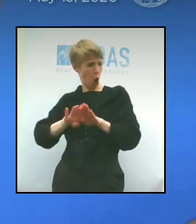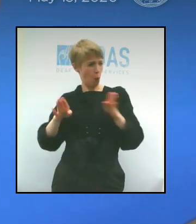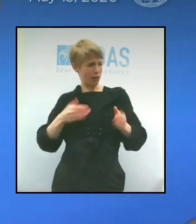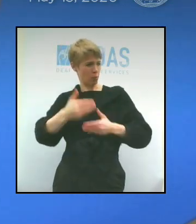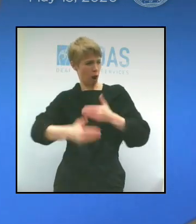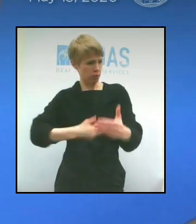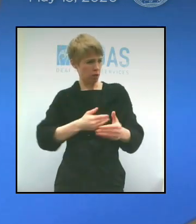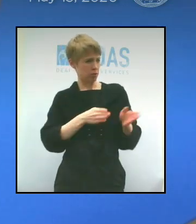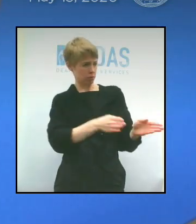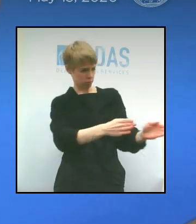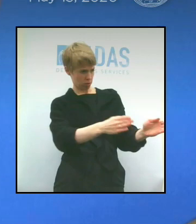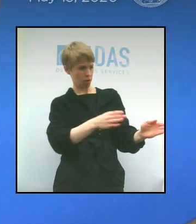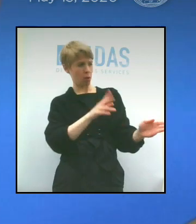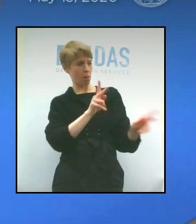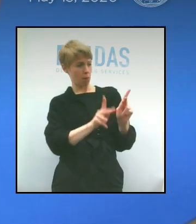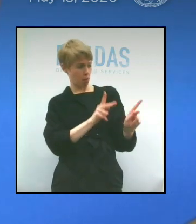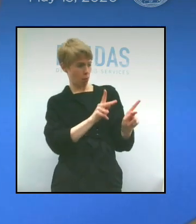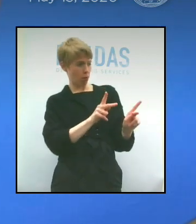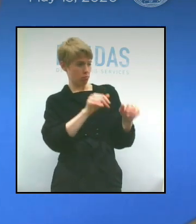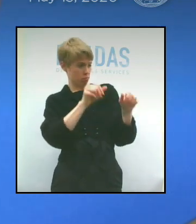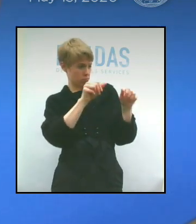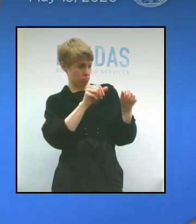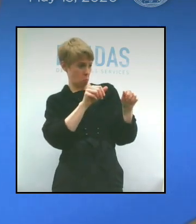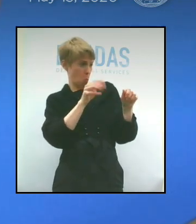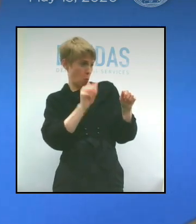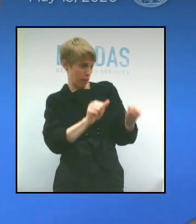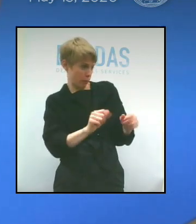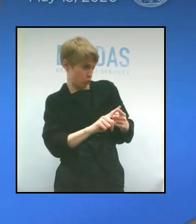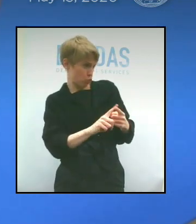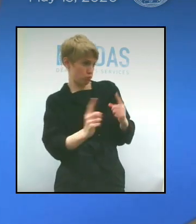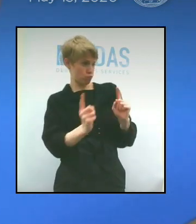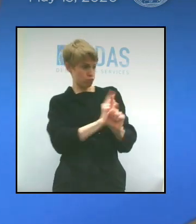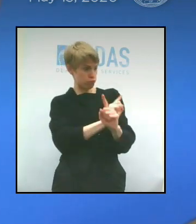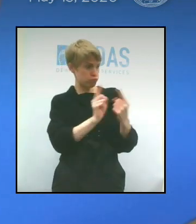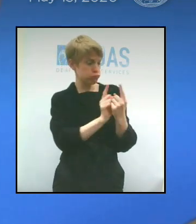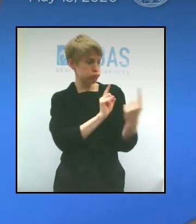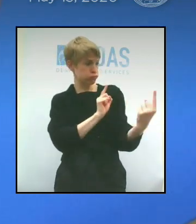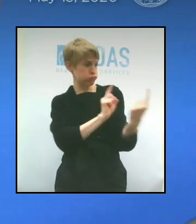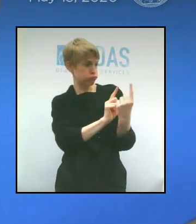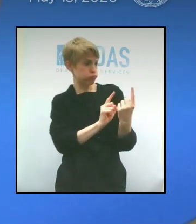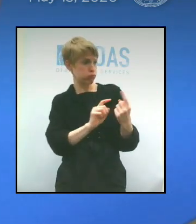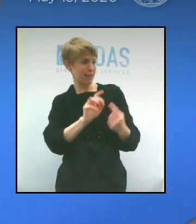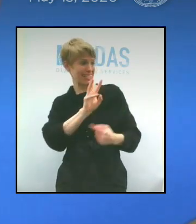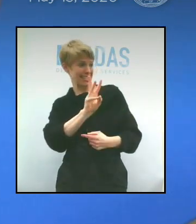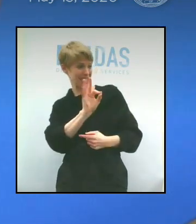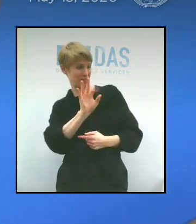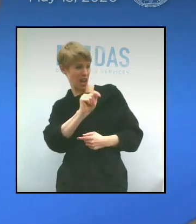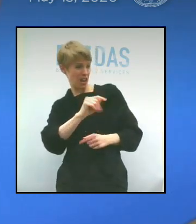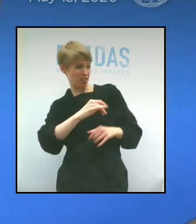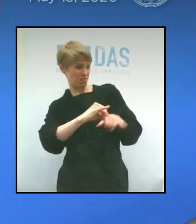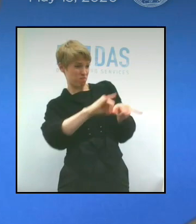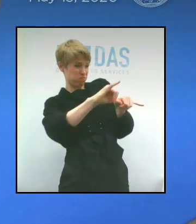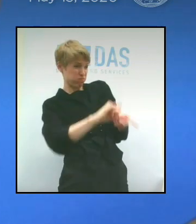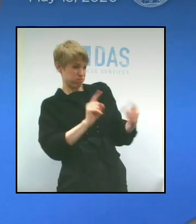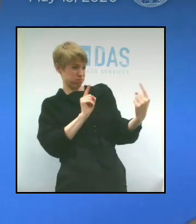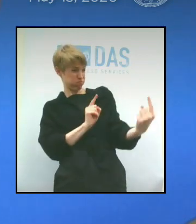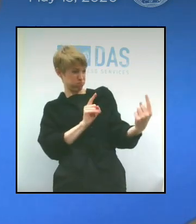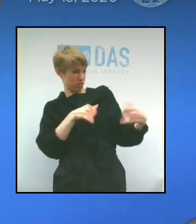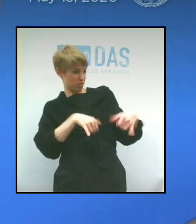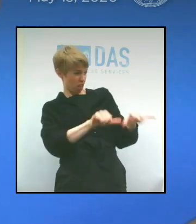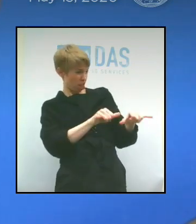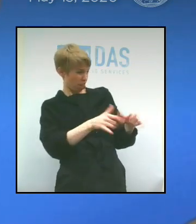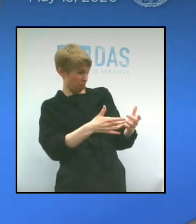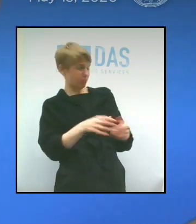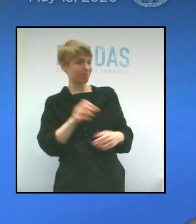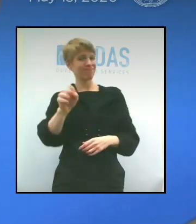much as possible? Are you able to gather in small groups at that time? You should continue to follow social distancing,